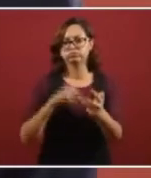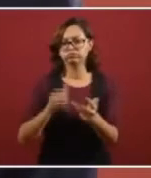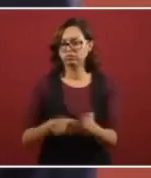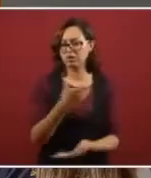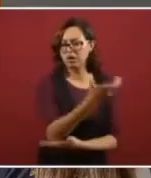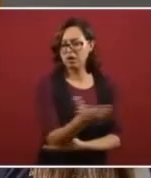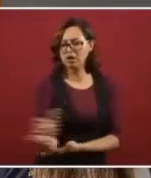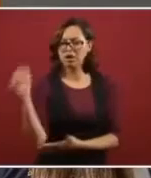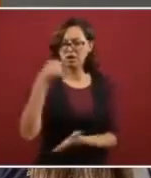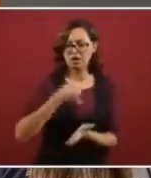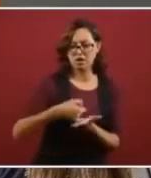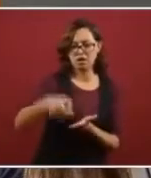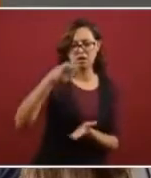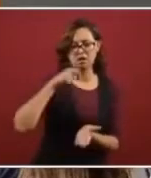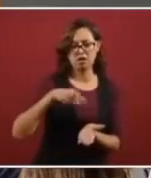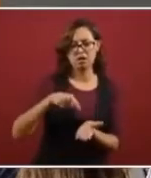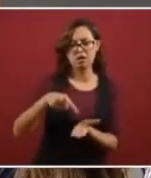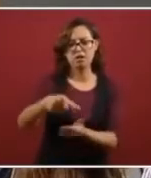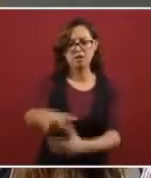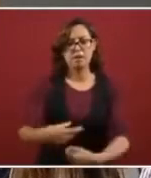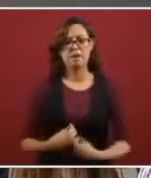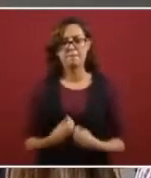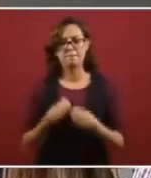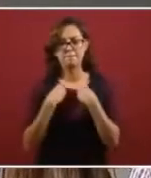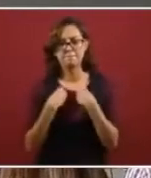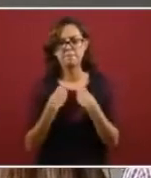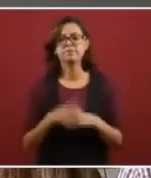those planting live